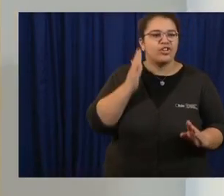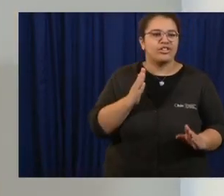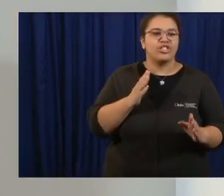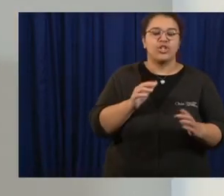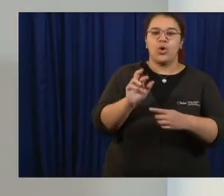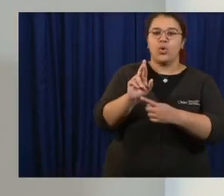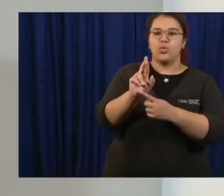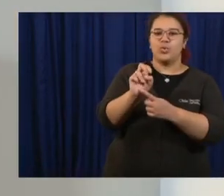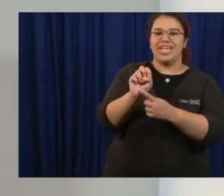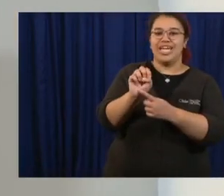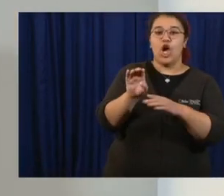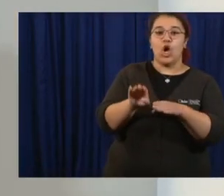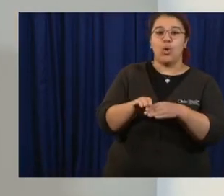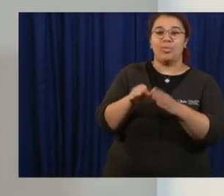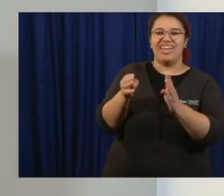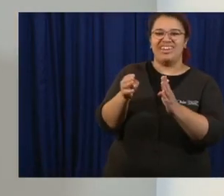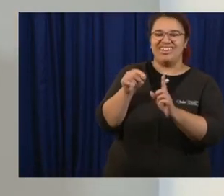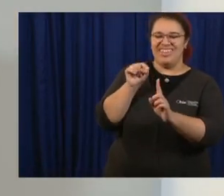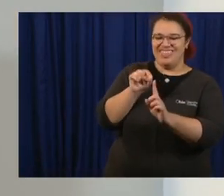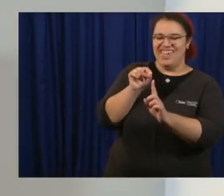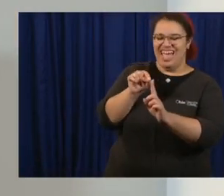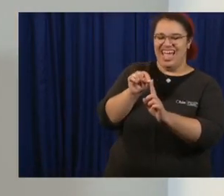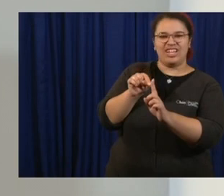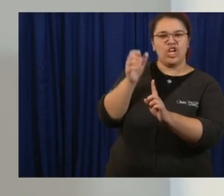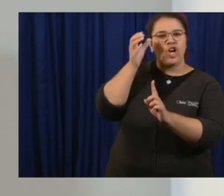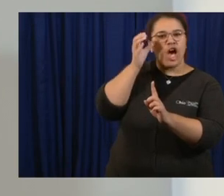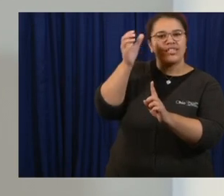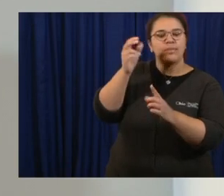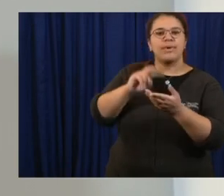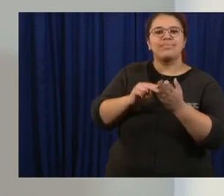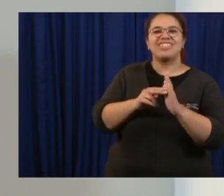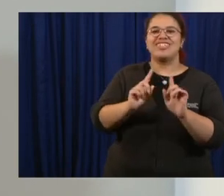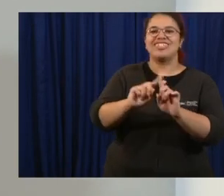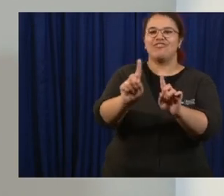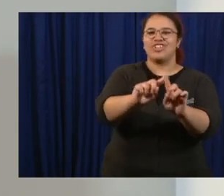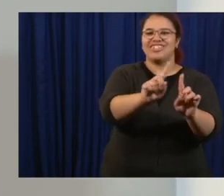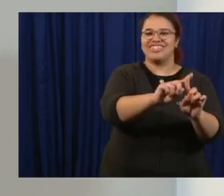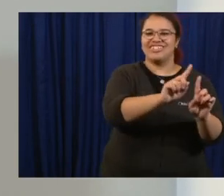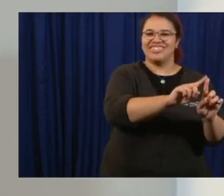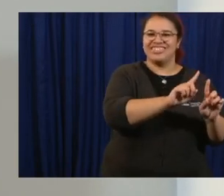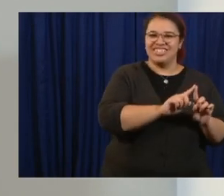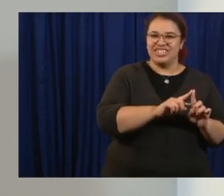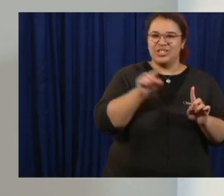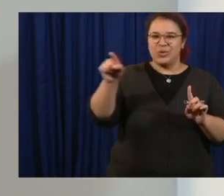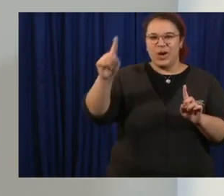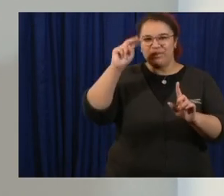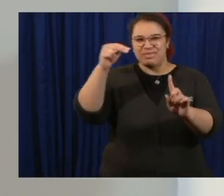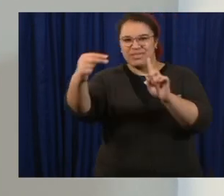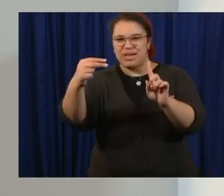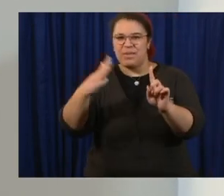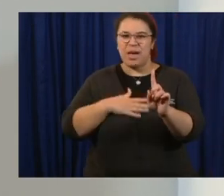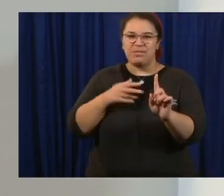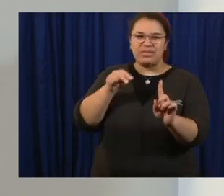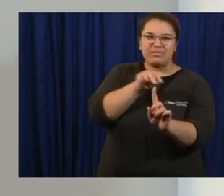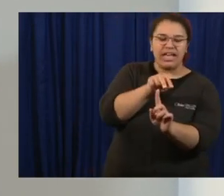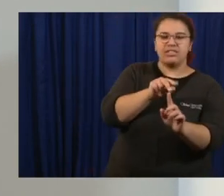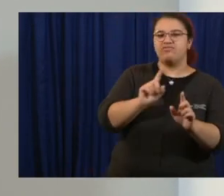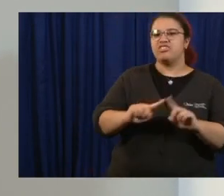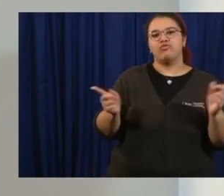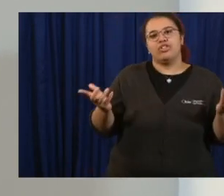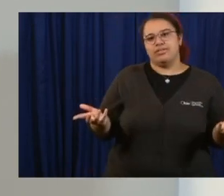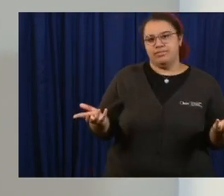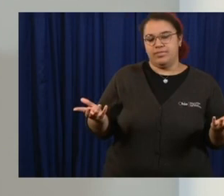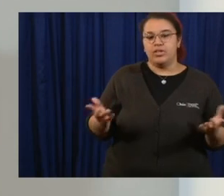people. Understand, there's nothing that will be coming that we haven't